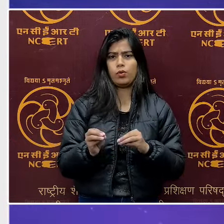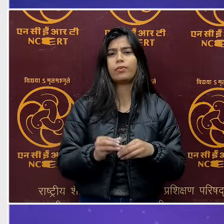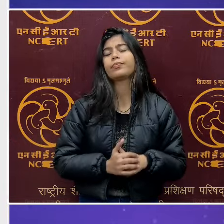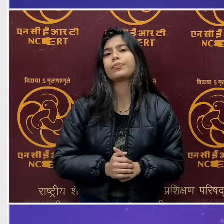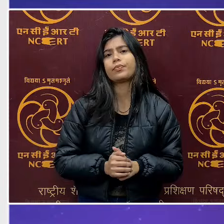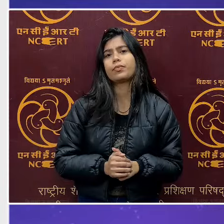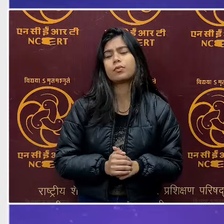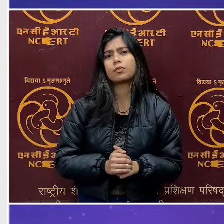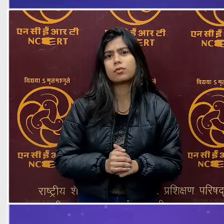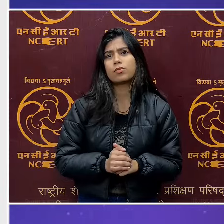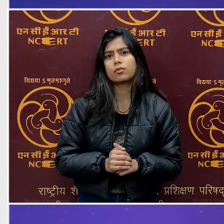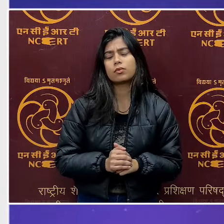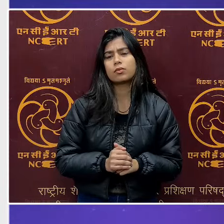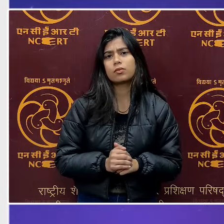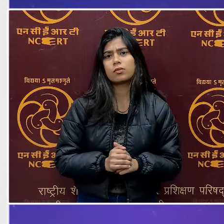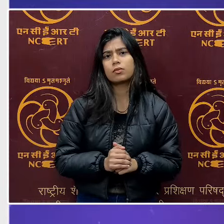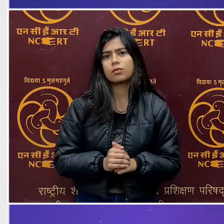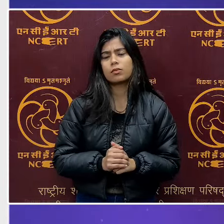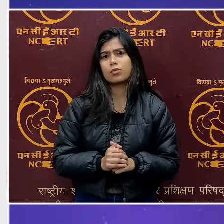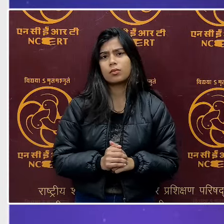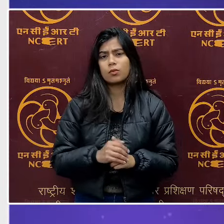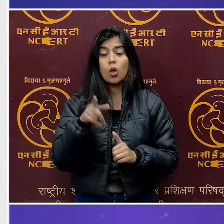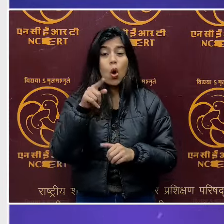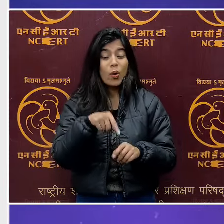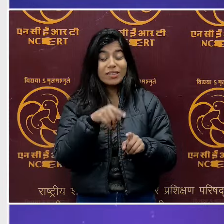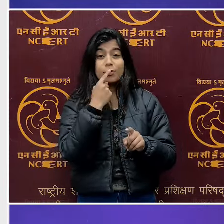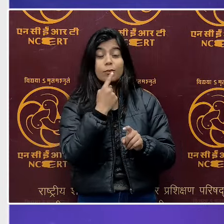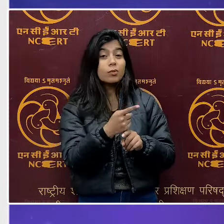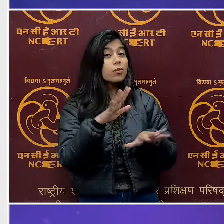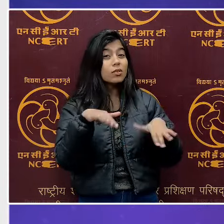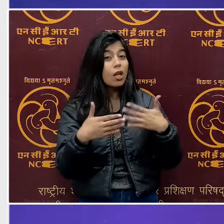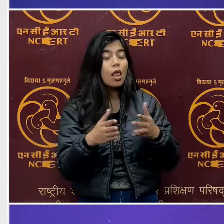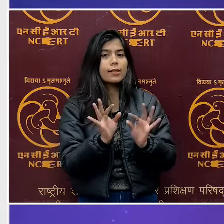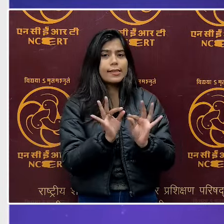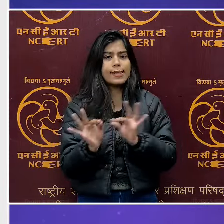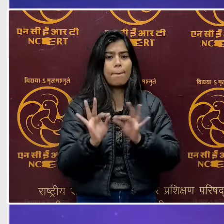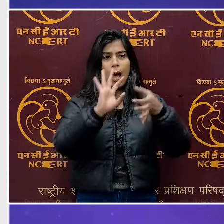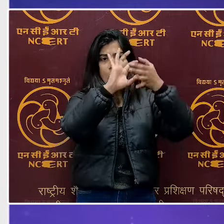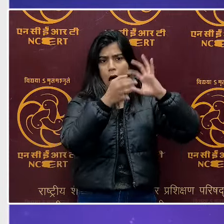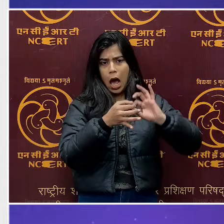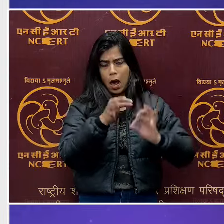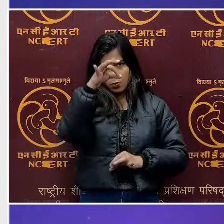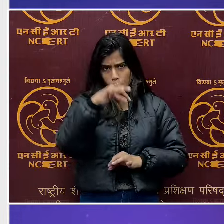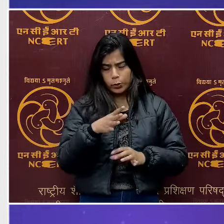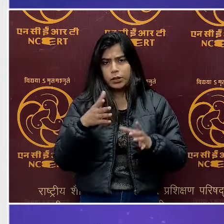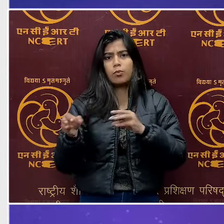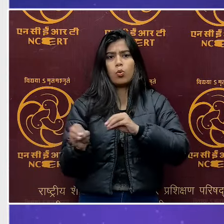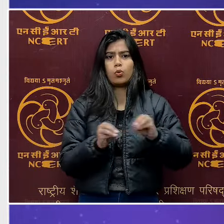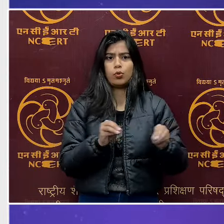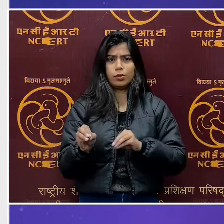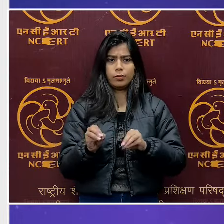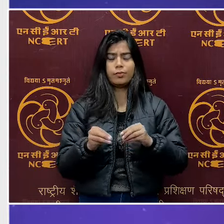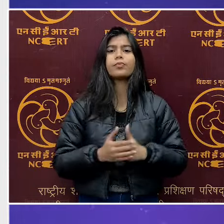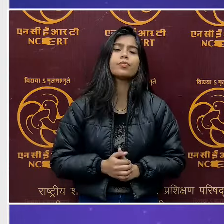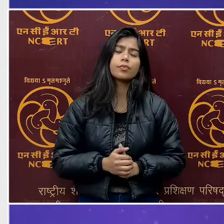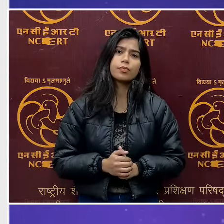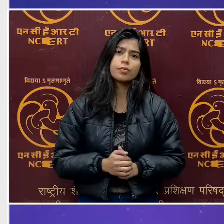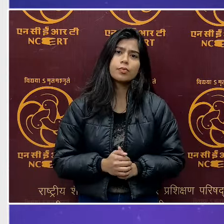That is the rotatory motion or the simple harmonic motion. Here I would like to correct myself. First,